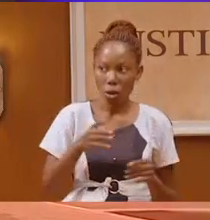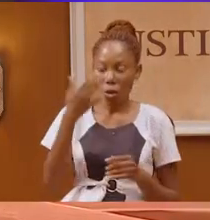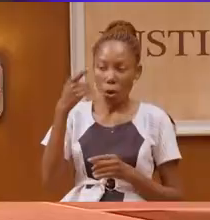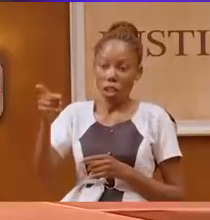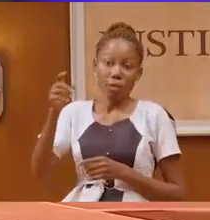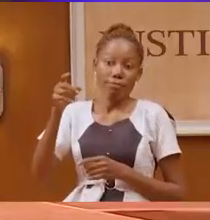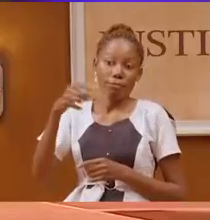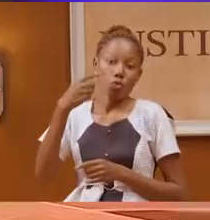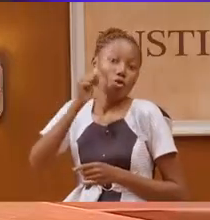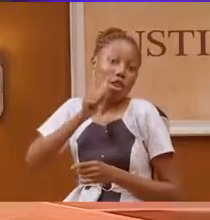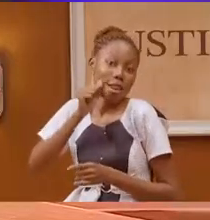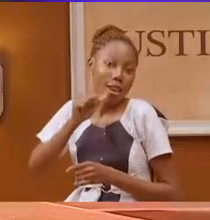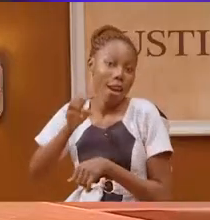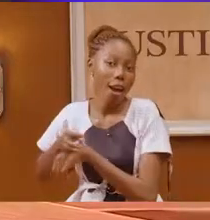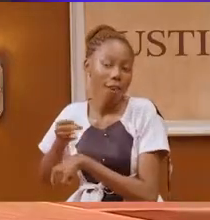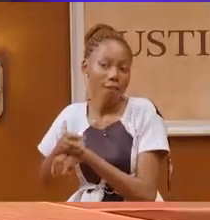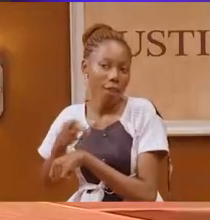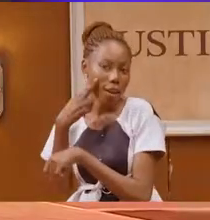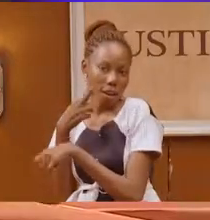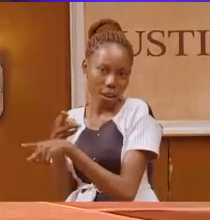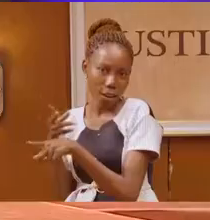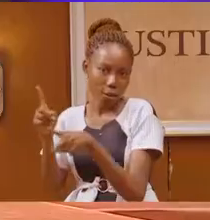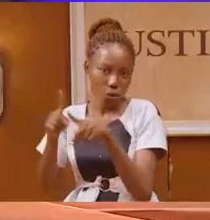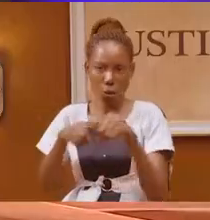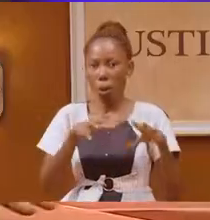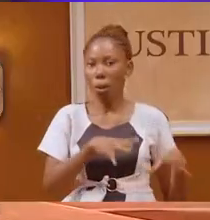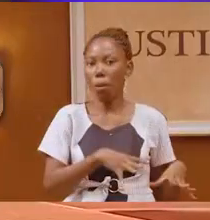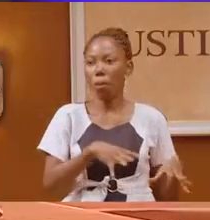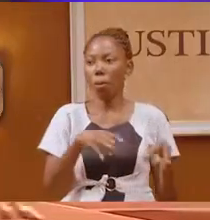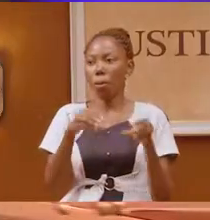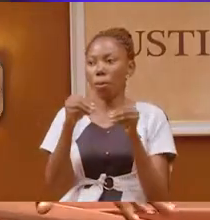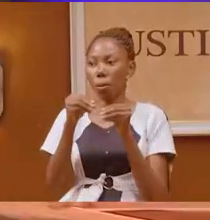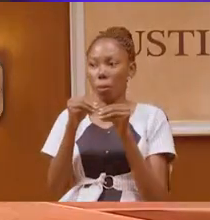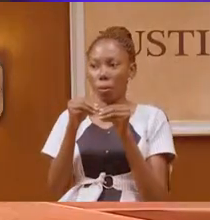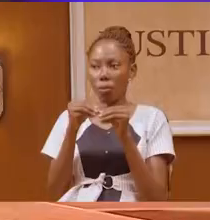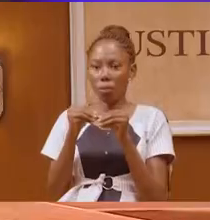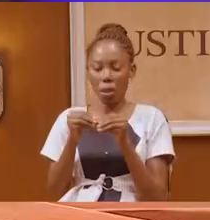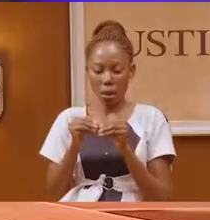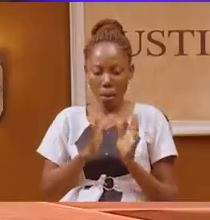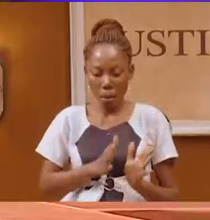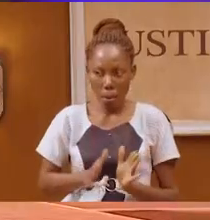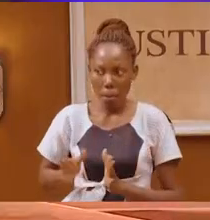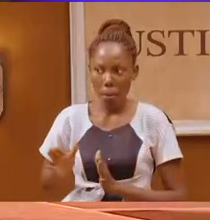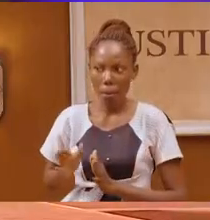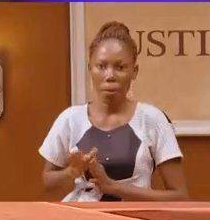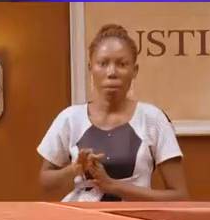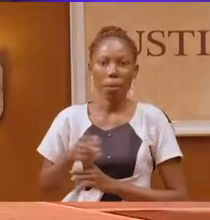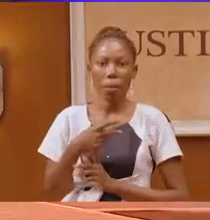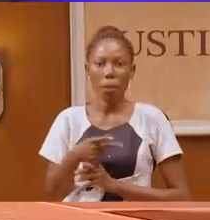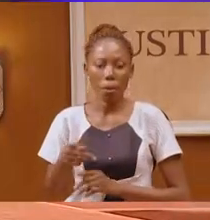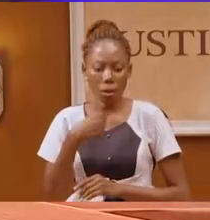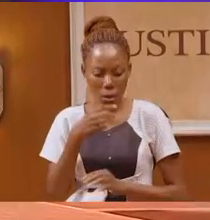So I was at work that day. Before I come back, she have already arranged the whole property, said that we're taking to her sister's